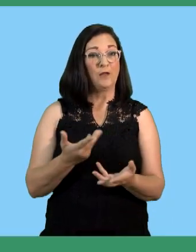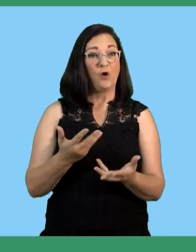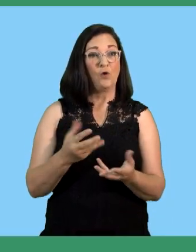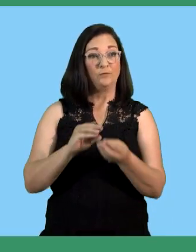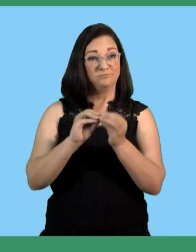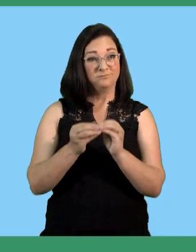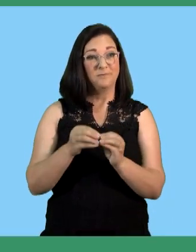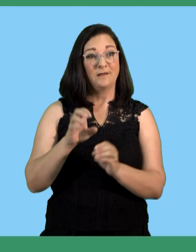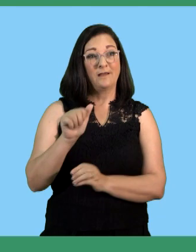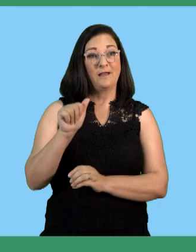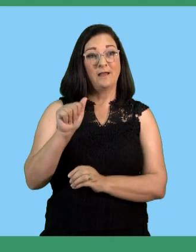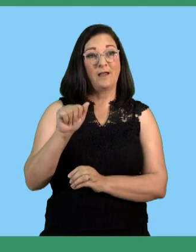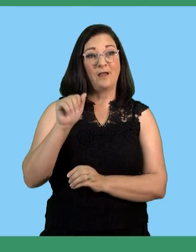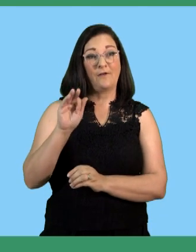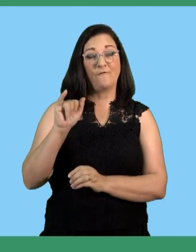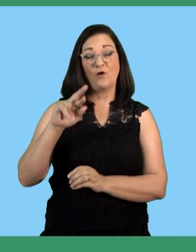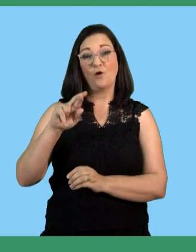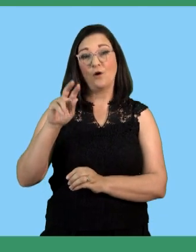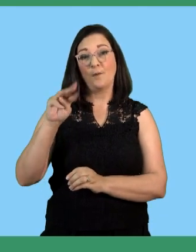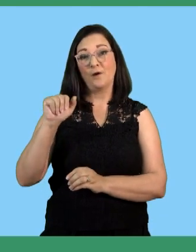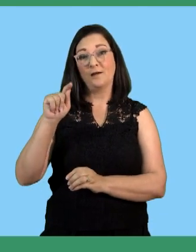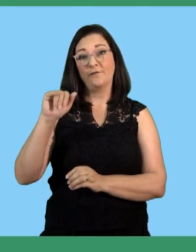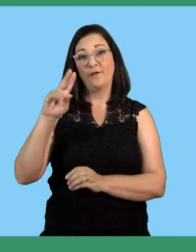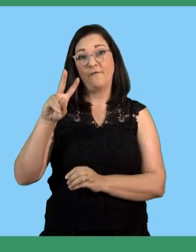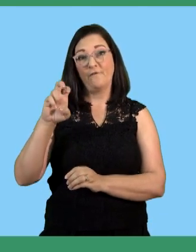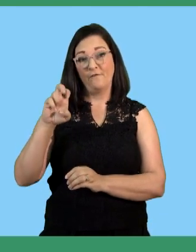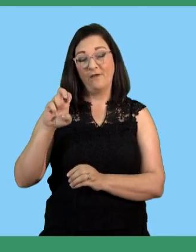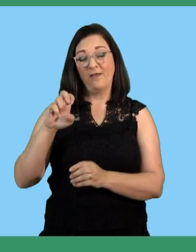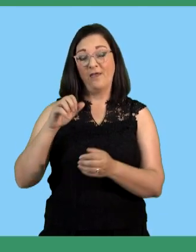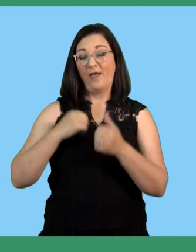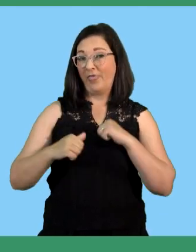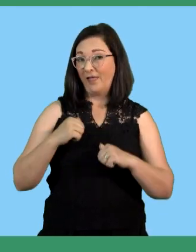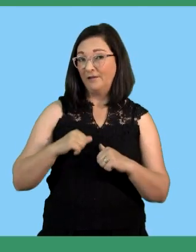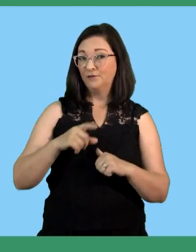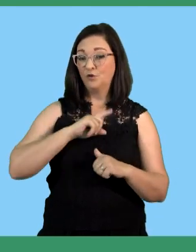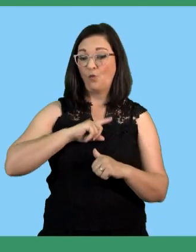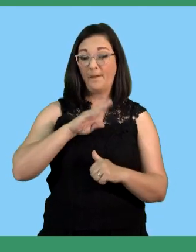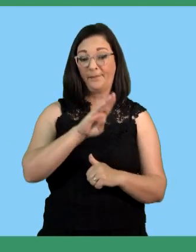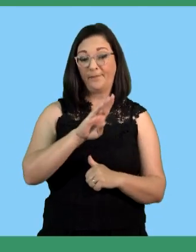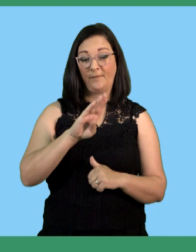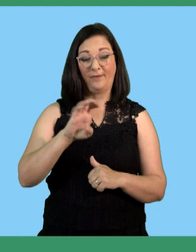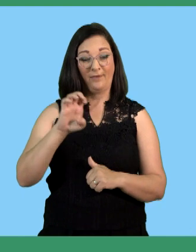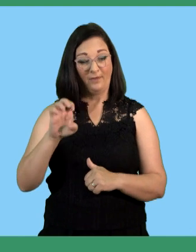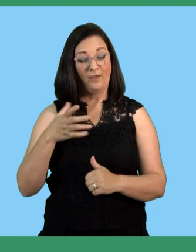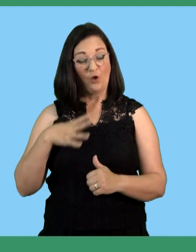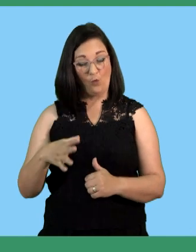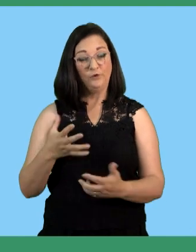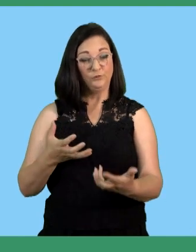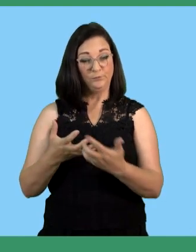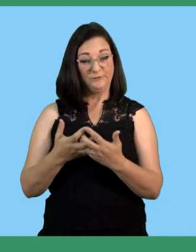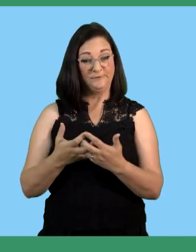into practice, failing to implement affirmative action to meet BBBEE